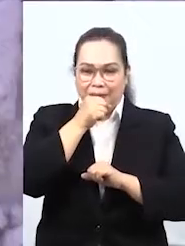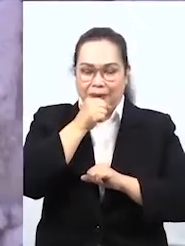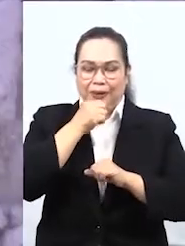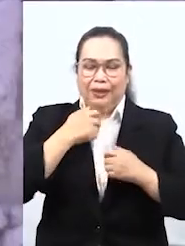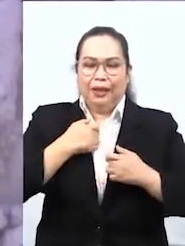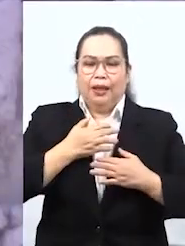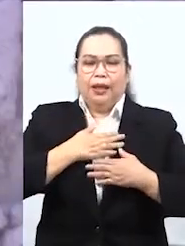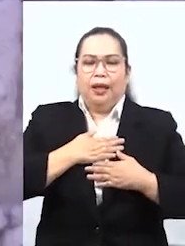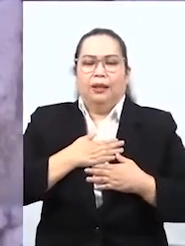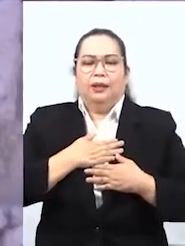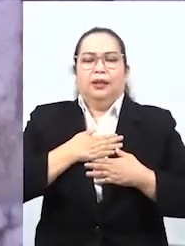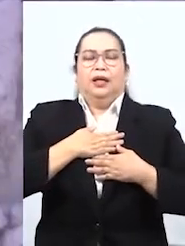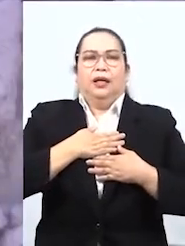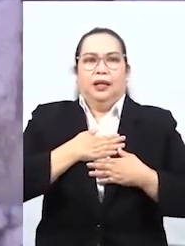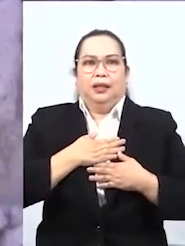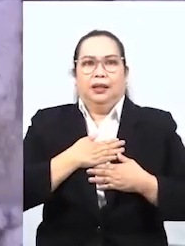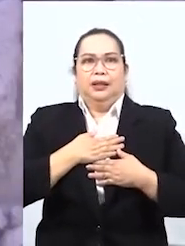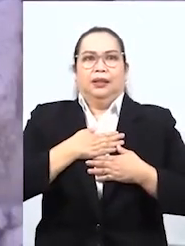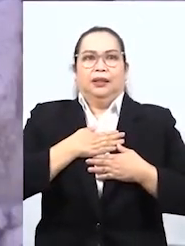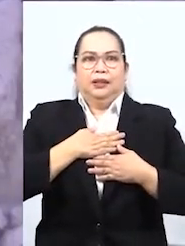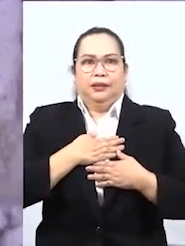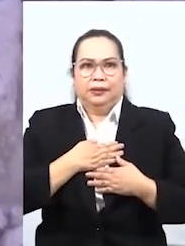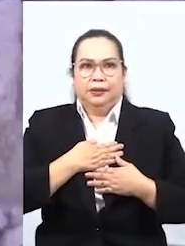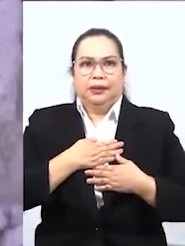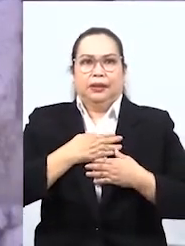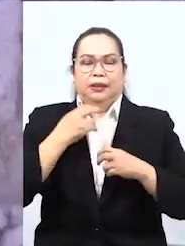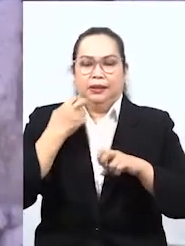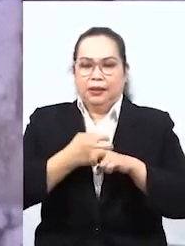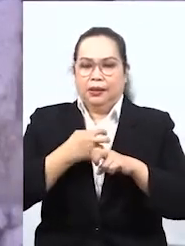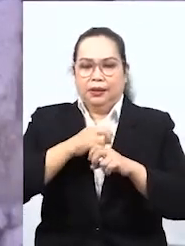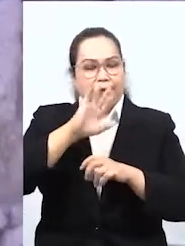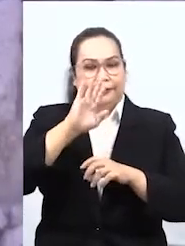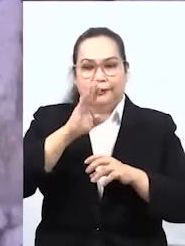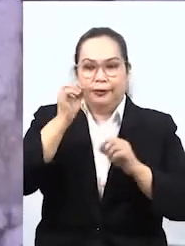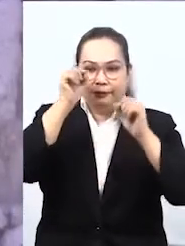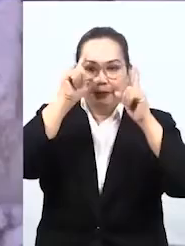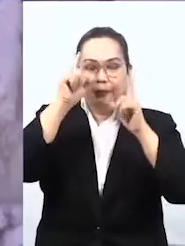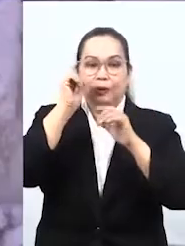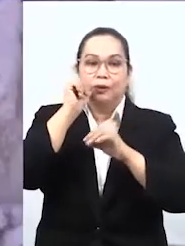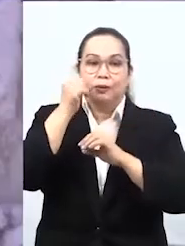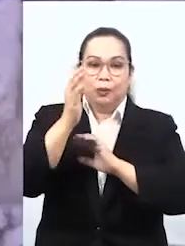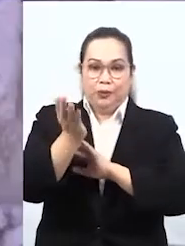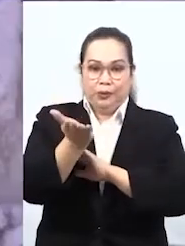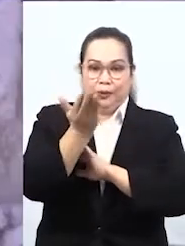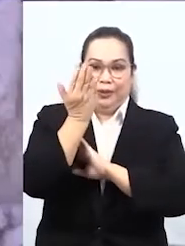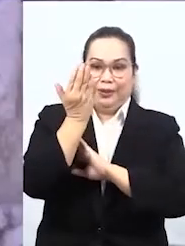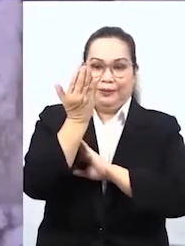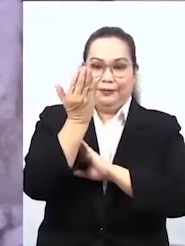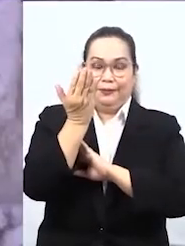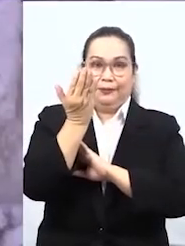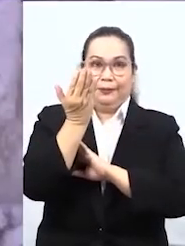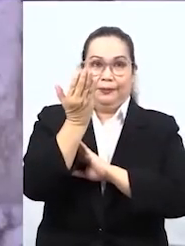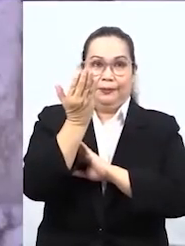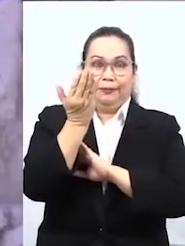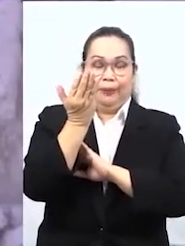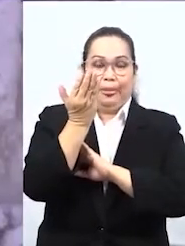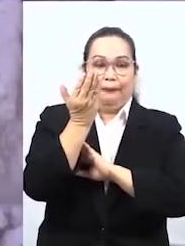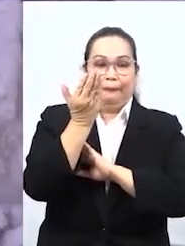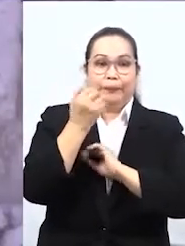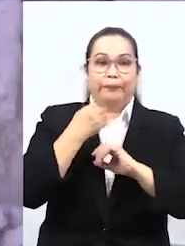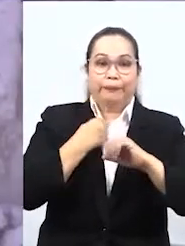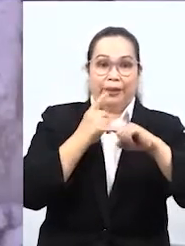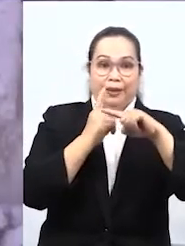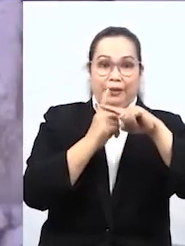difficulty breathing never woke up the following morning He was covid